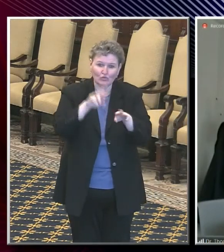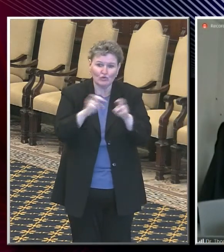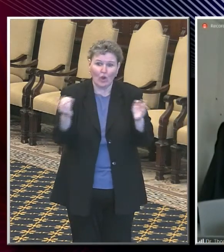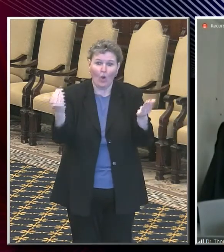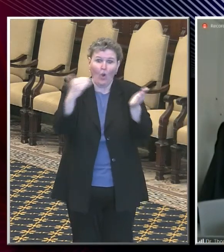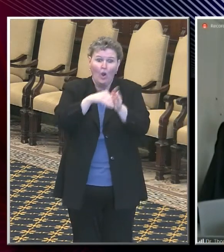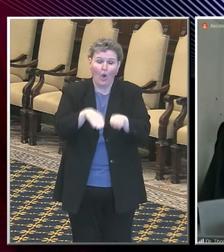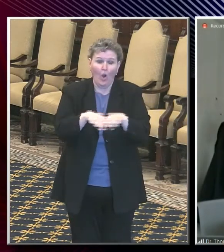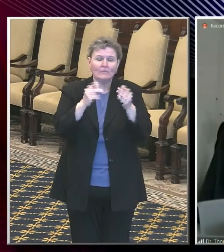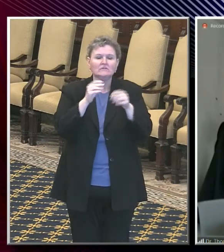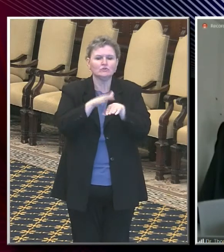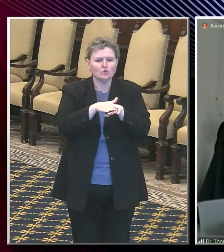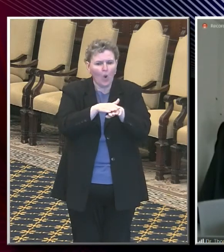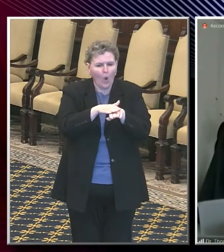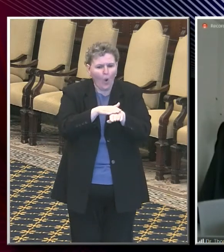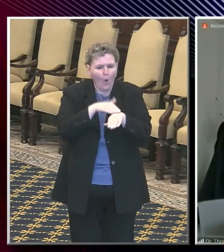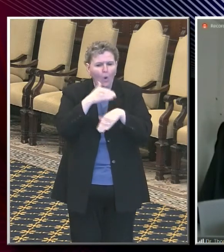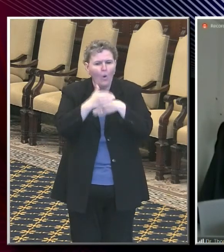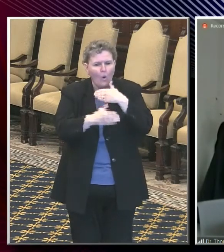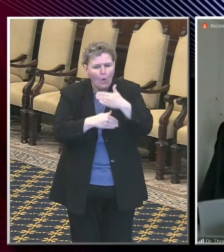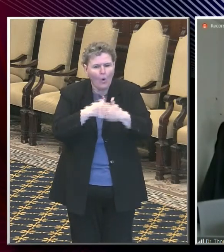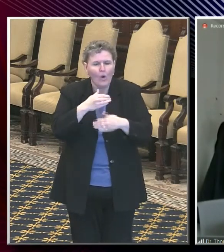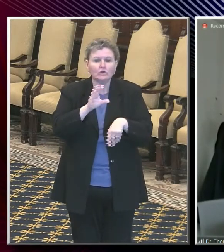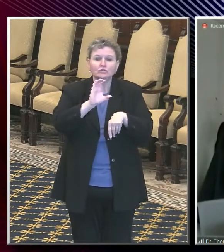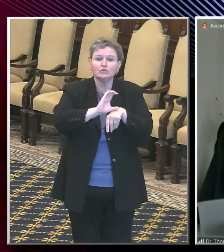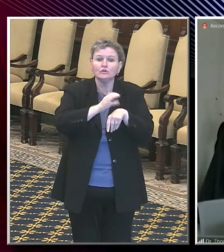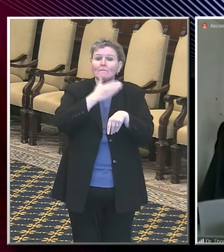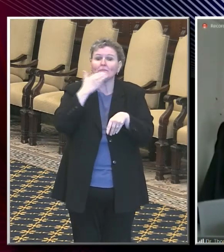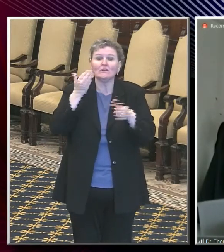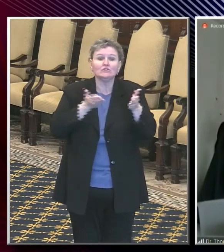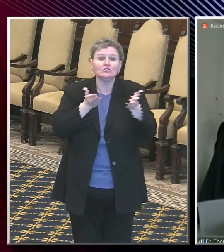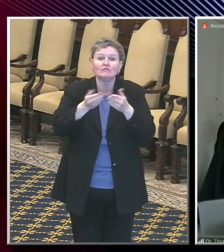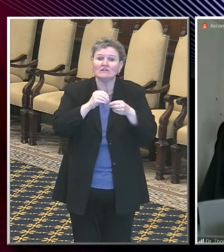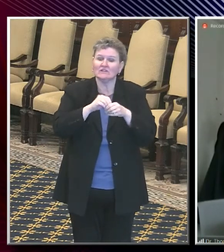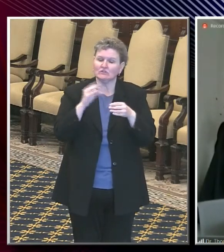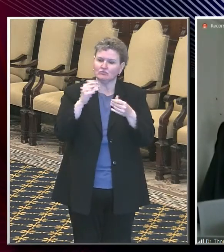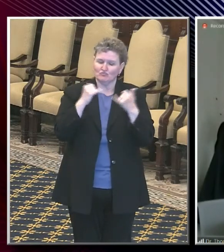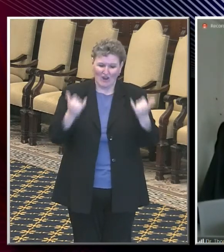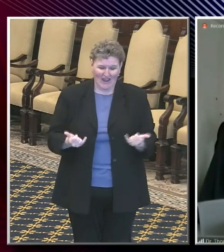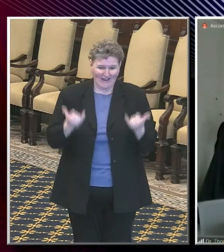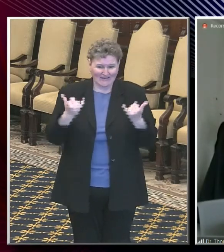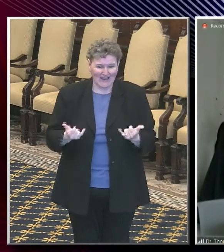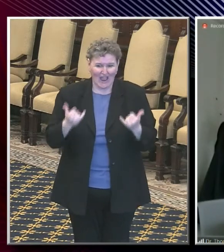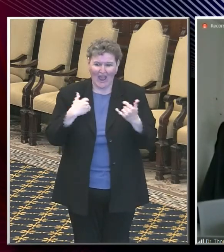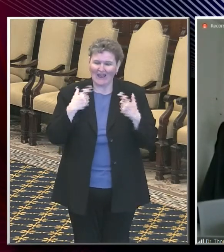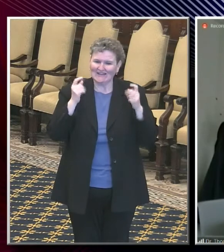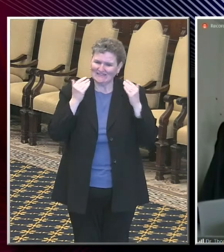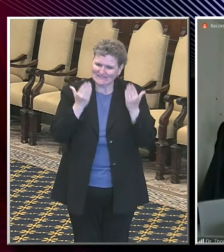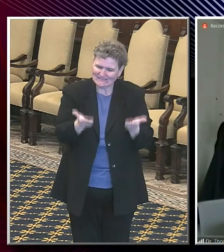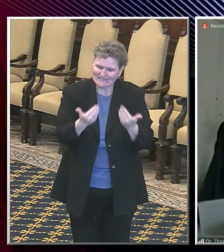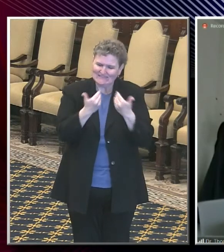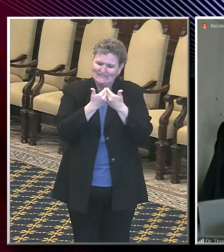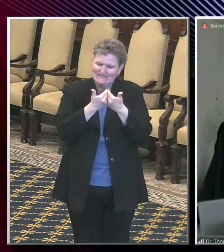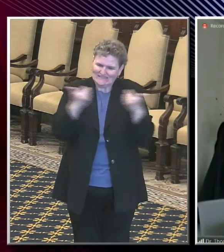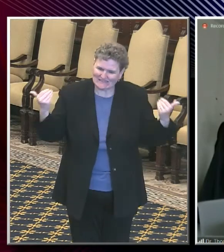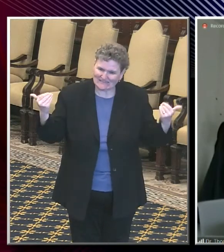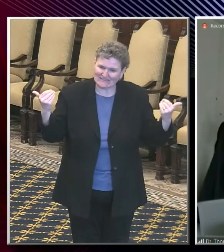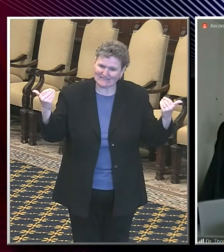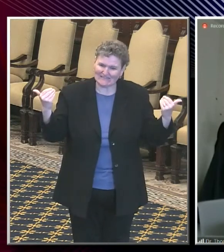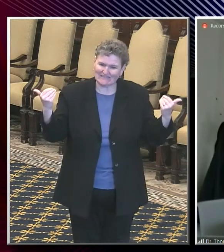but we're trying to put in place a large system so that as the number of case counts come down, we can do all of them. And you mentioned